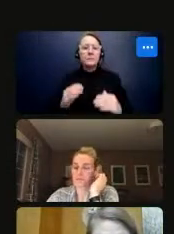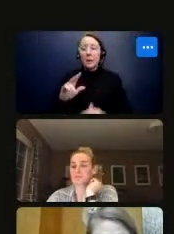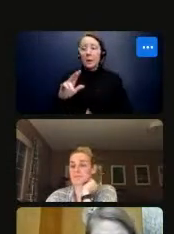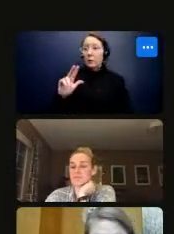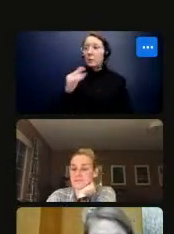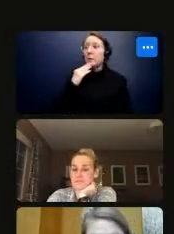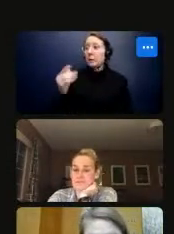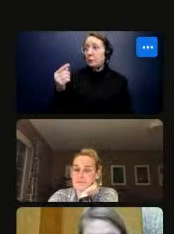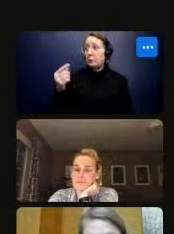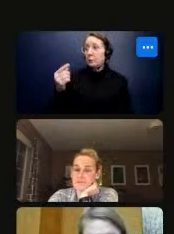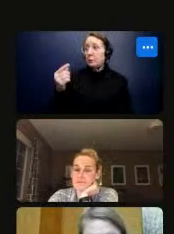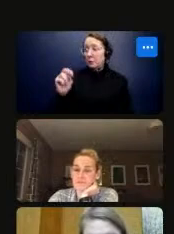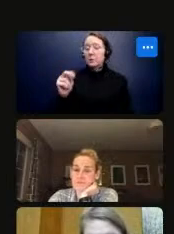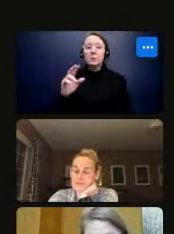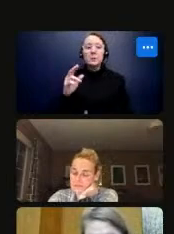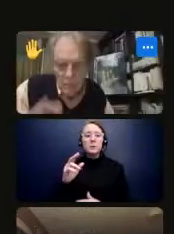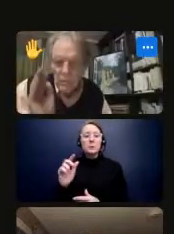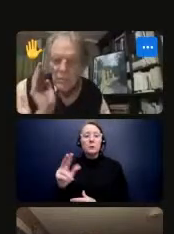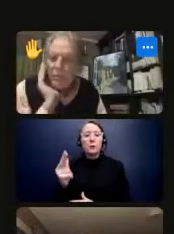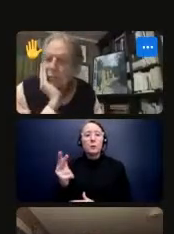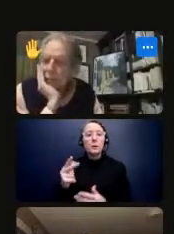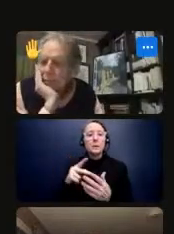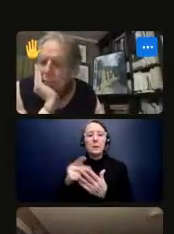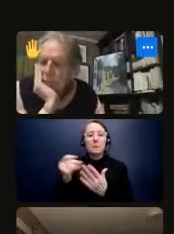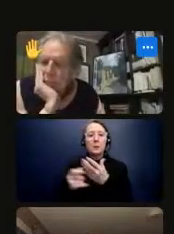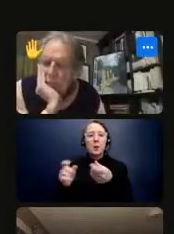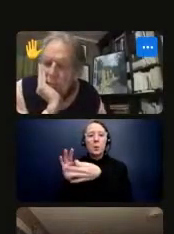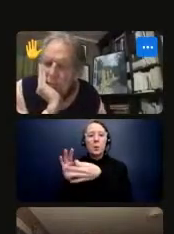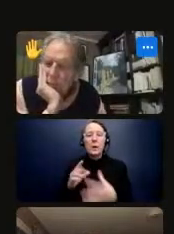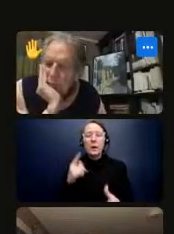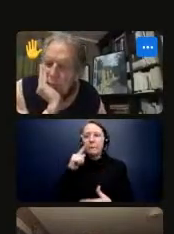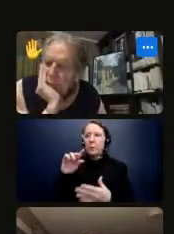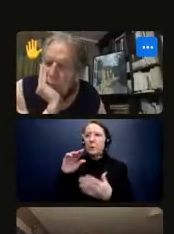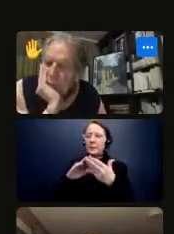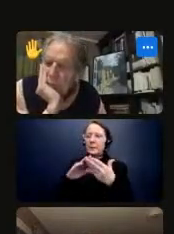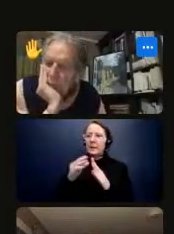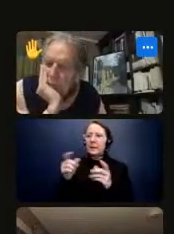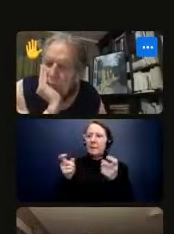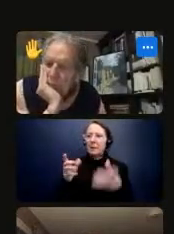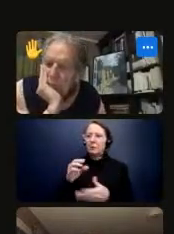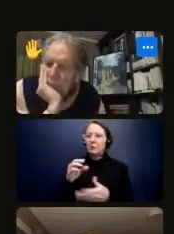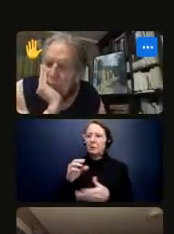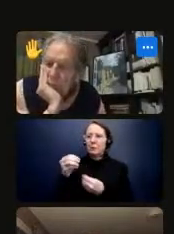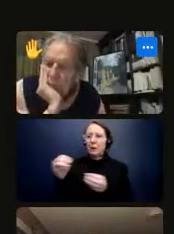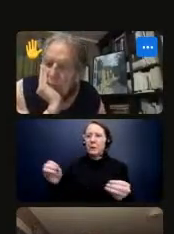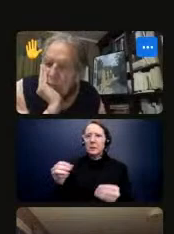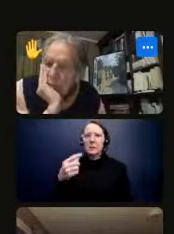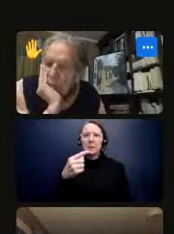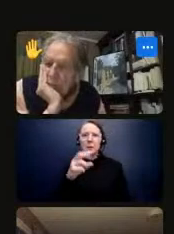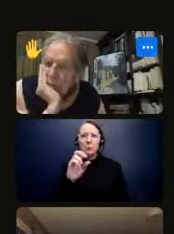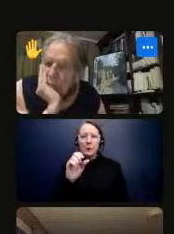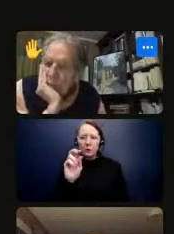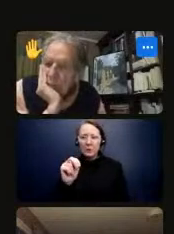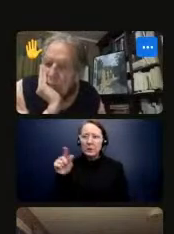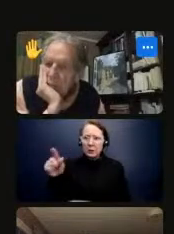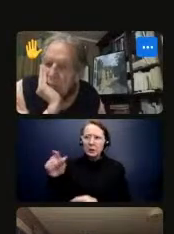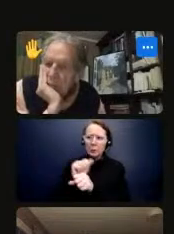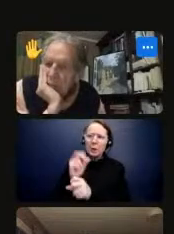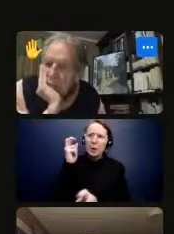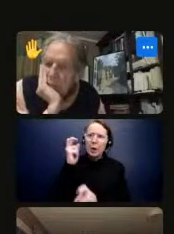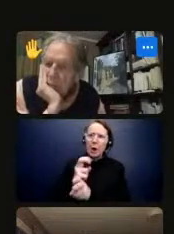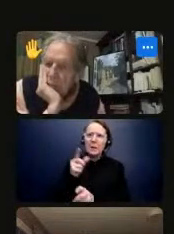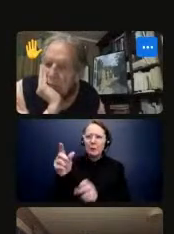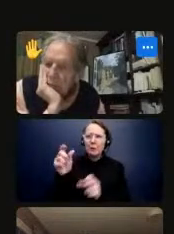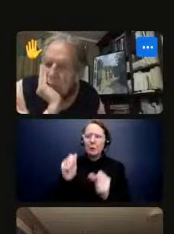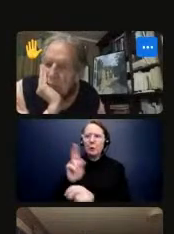project coordinator in the city manager's office. Gretchen does a lot of things, and I believe she could use some assistance for a lot more things. Just